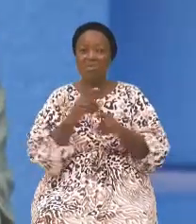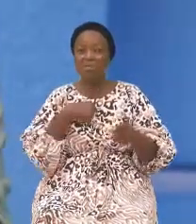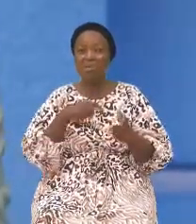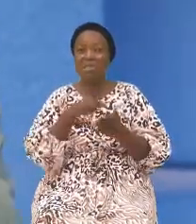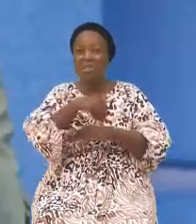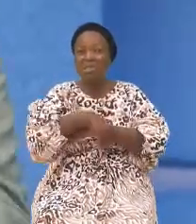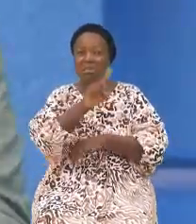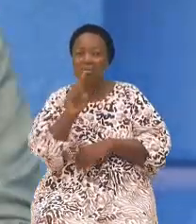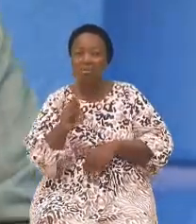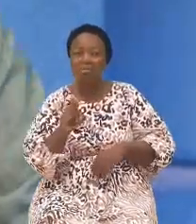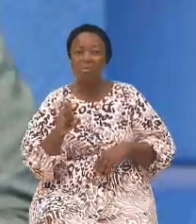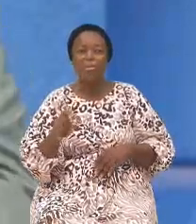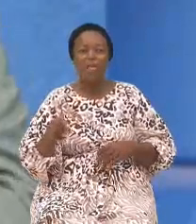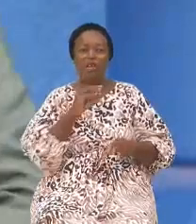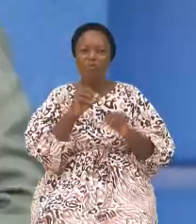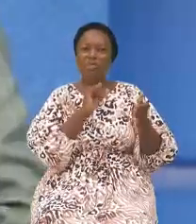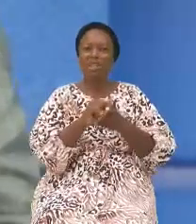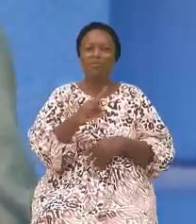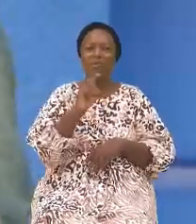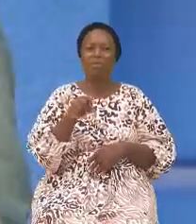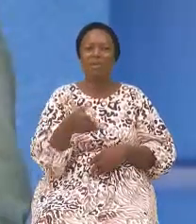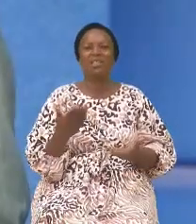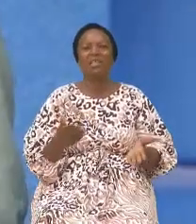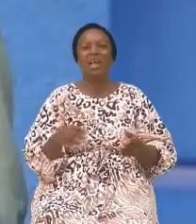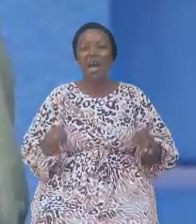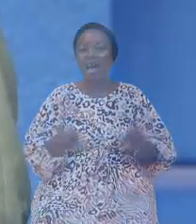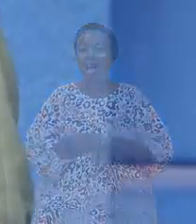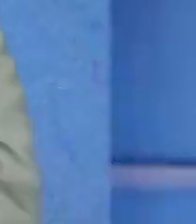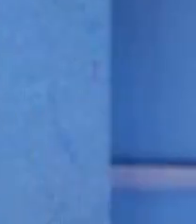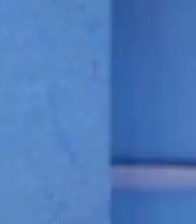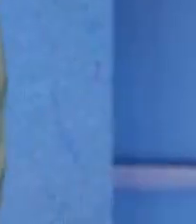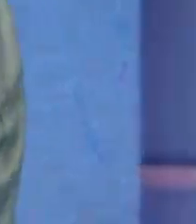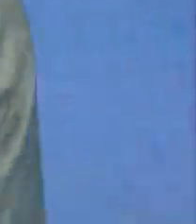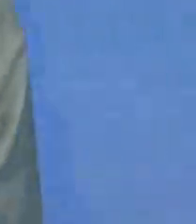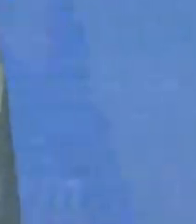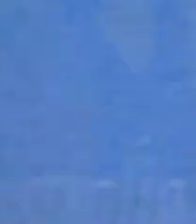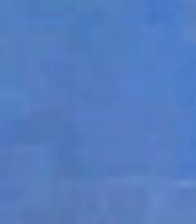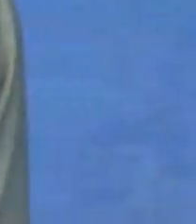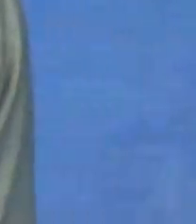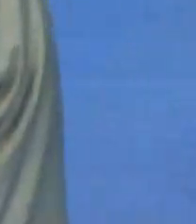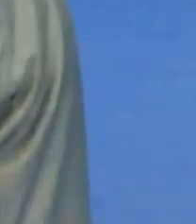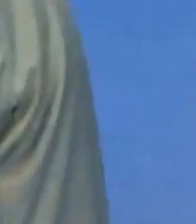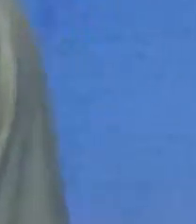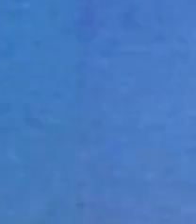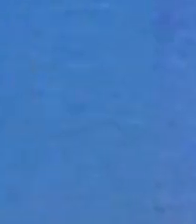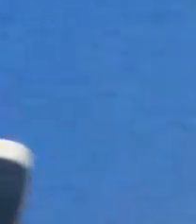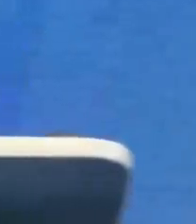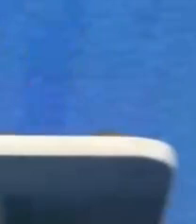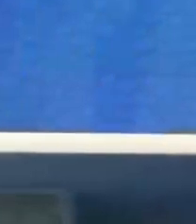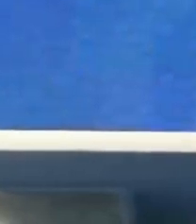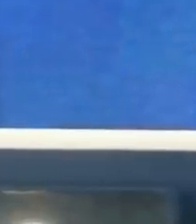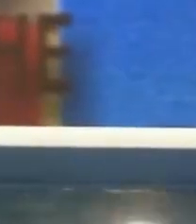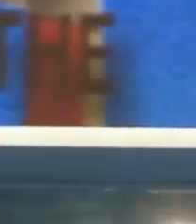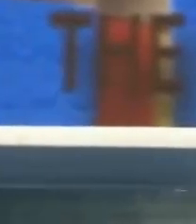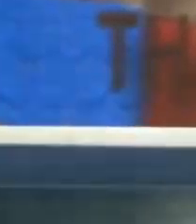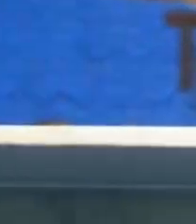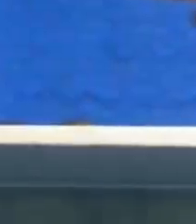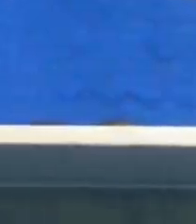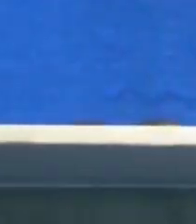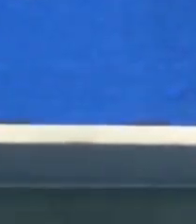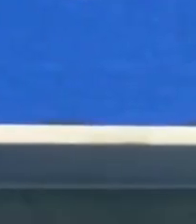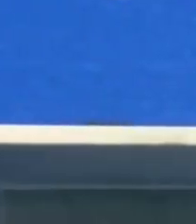deliver, He will deliver me tonight, they put a question mark. As God said He can so purge